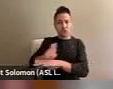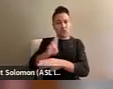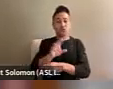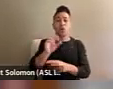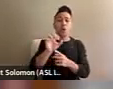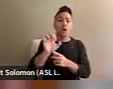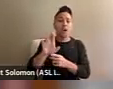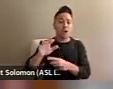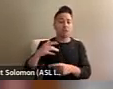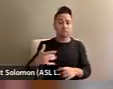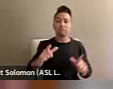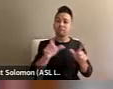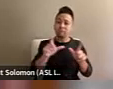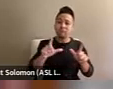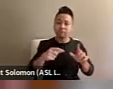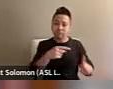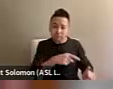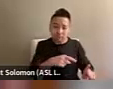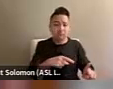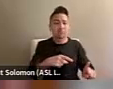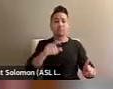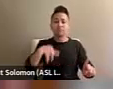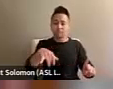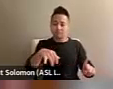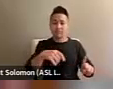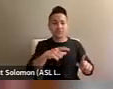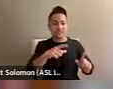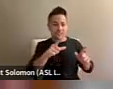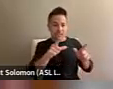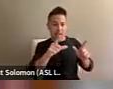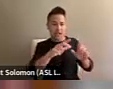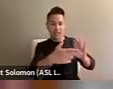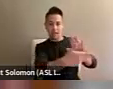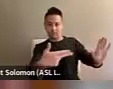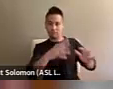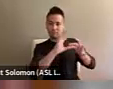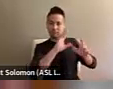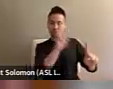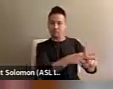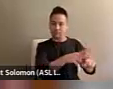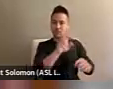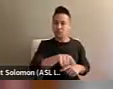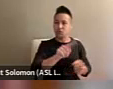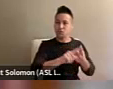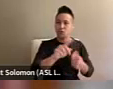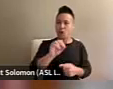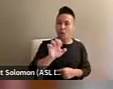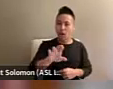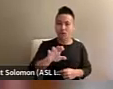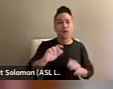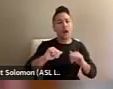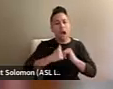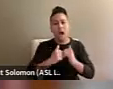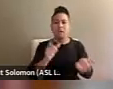is something that is determined by the license that is placed on it. So the way publishing works, the way writing works,